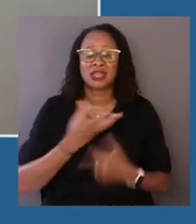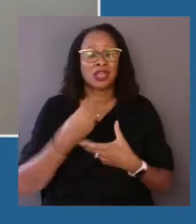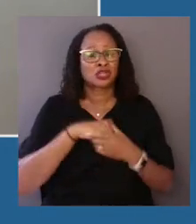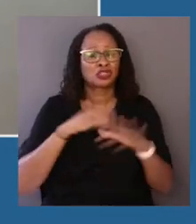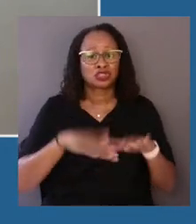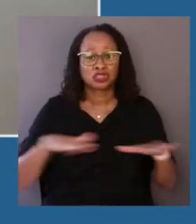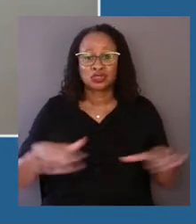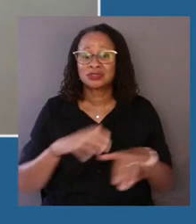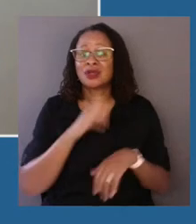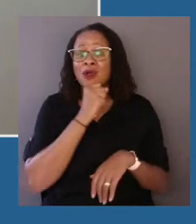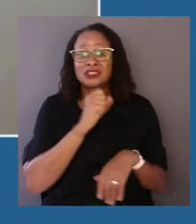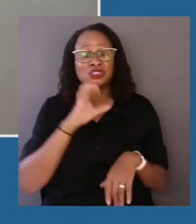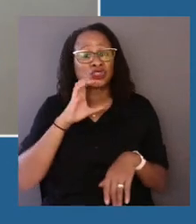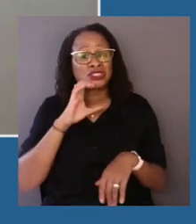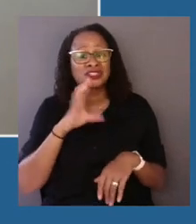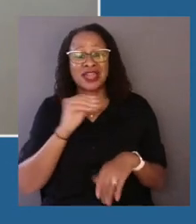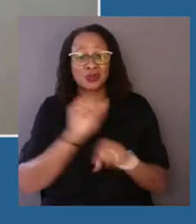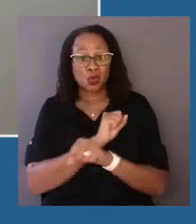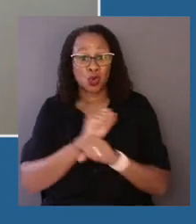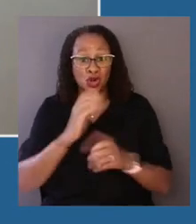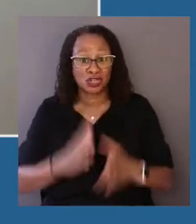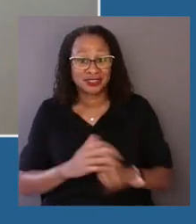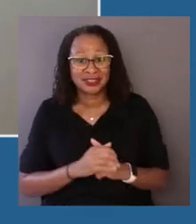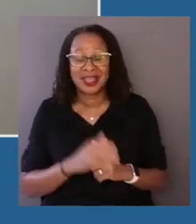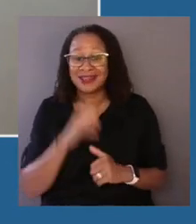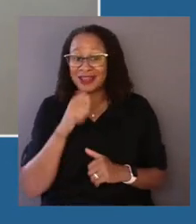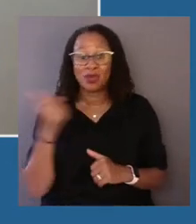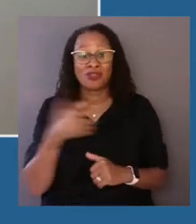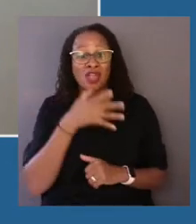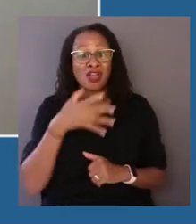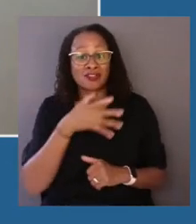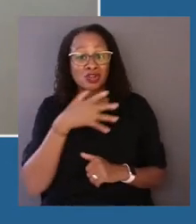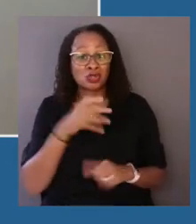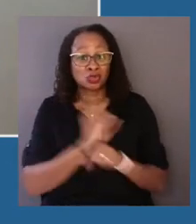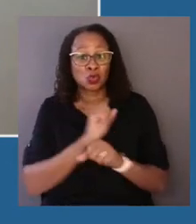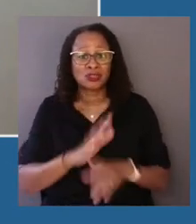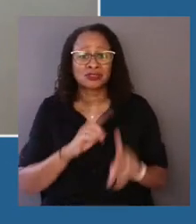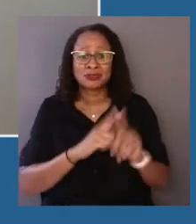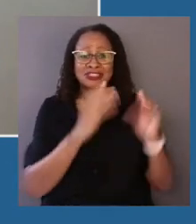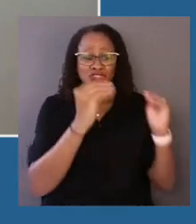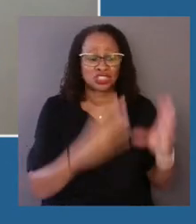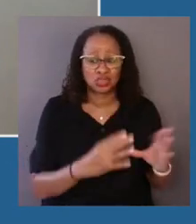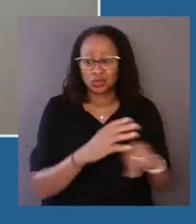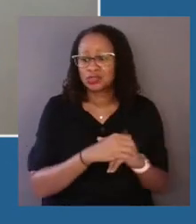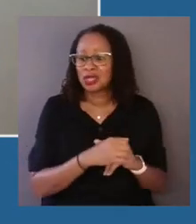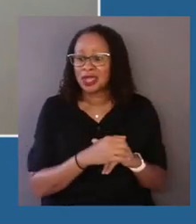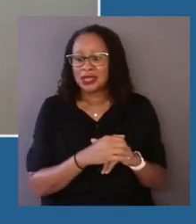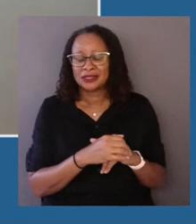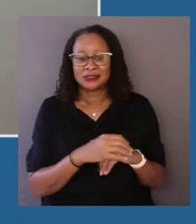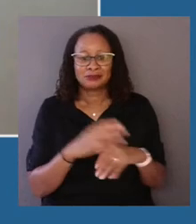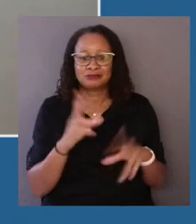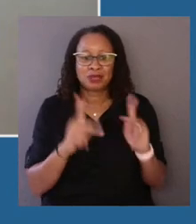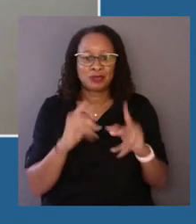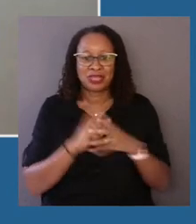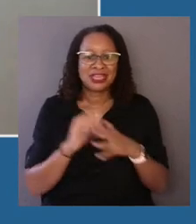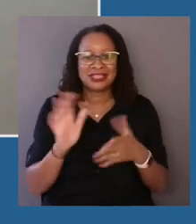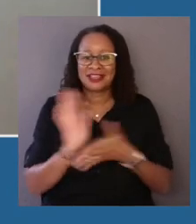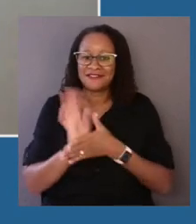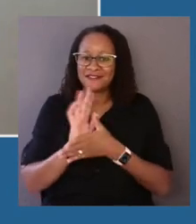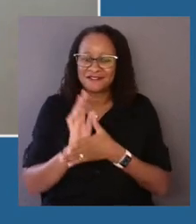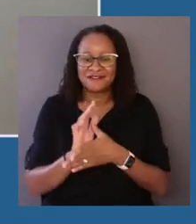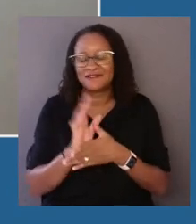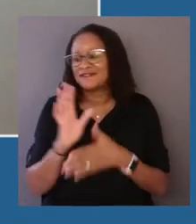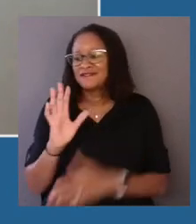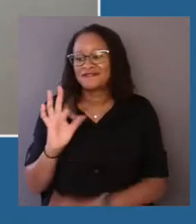older folks, and workers, you know, not just agricultural workers, but teachers, people in, you know, fulfillment centers, people who